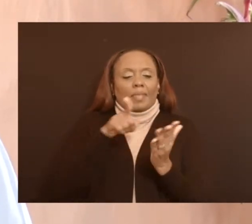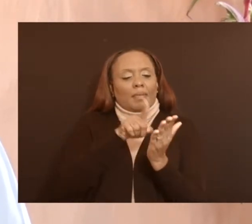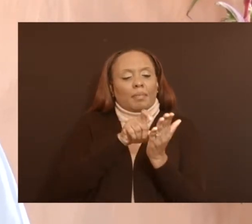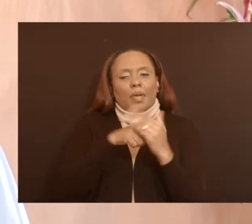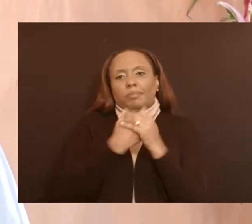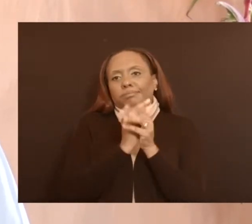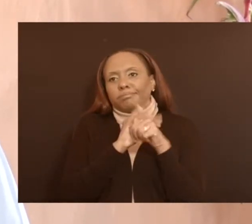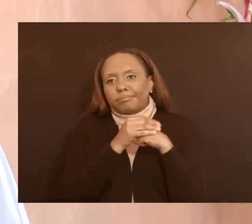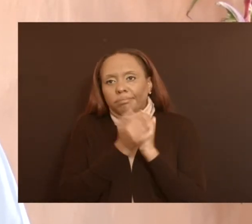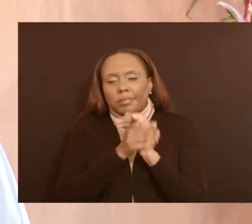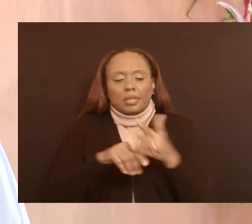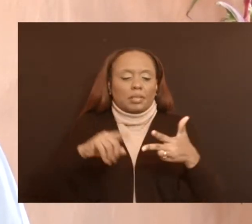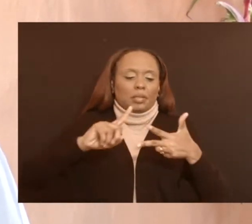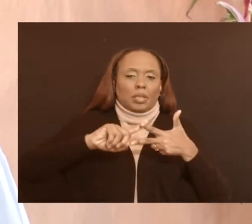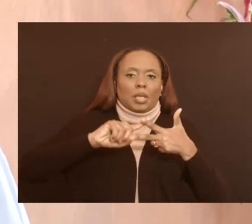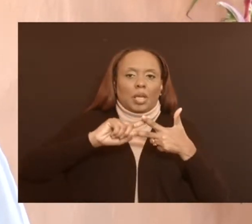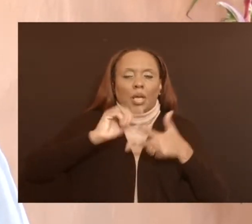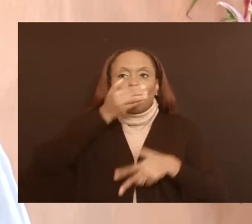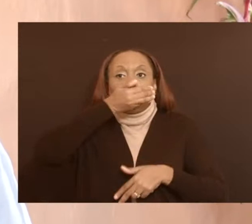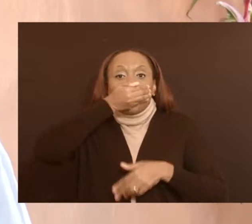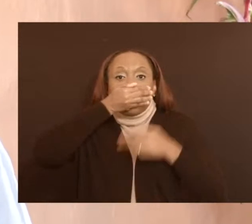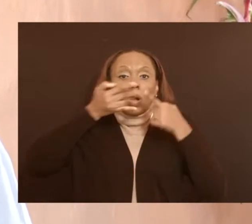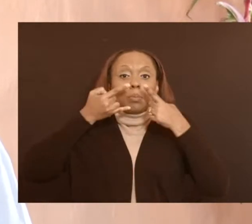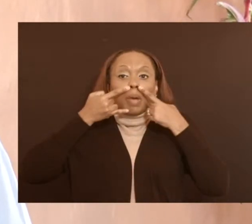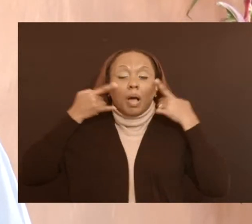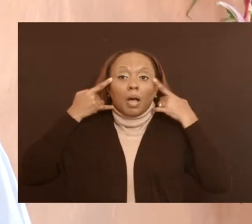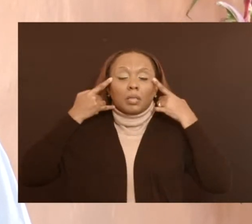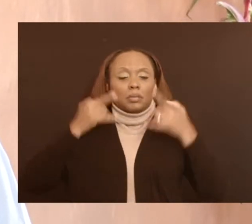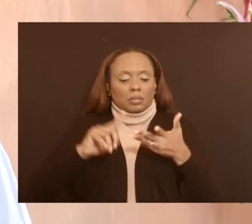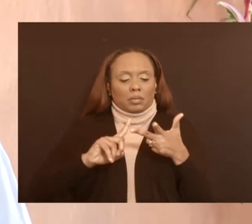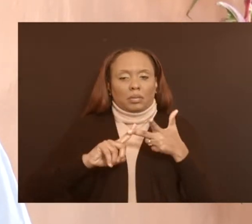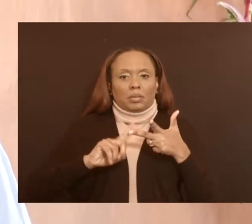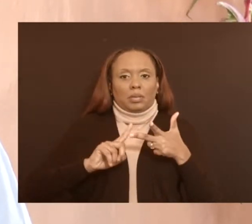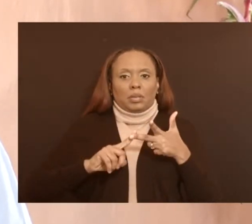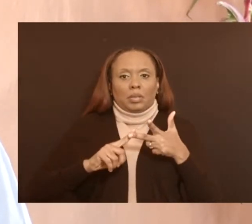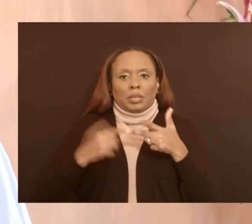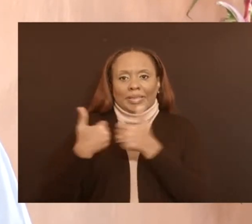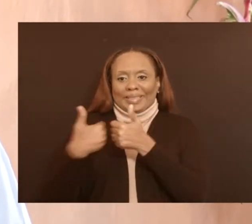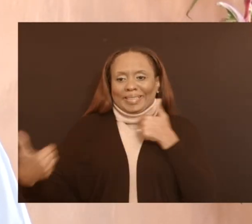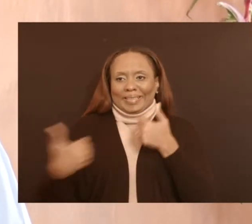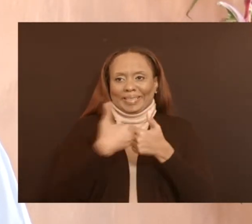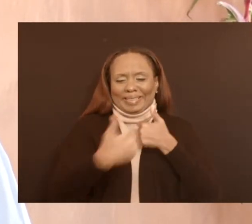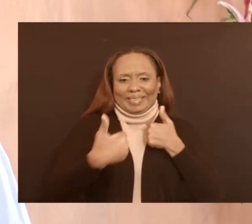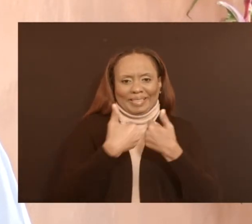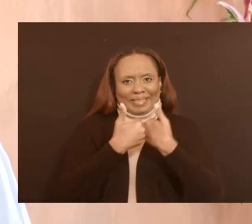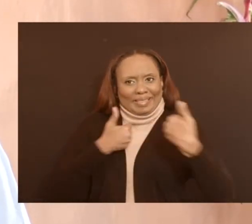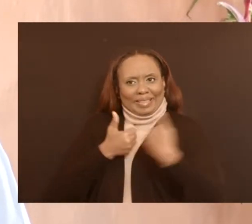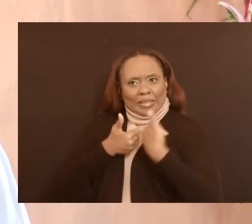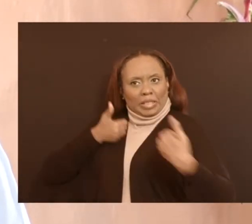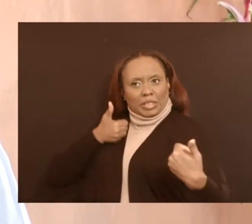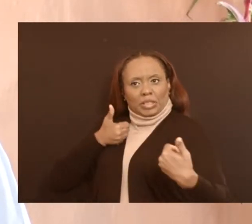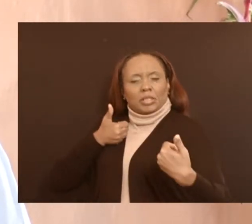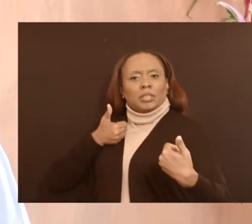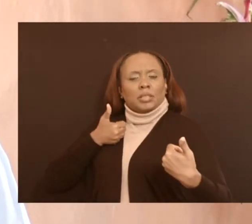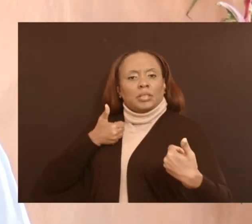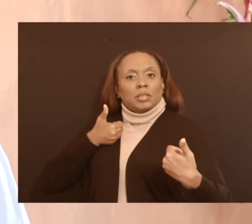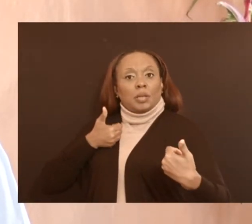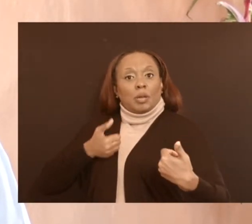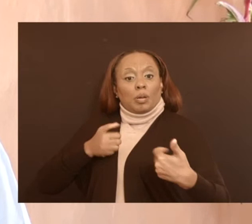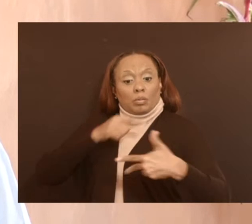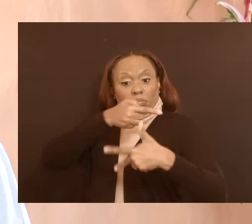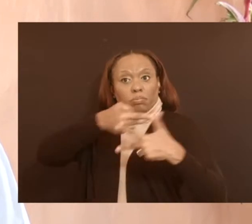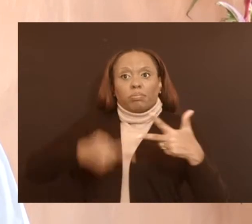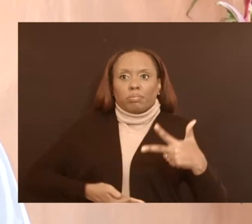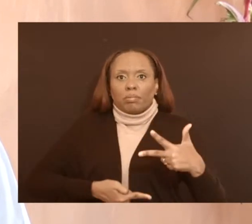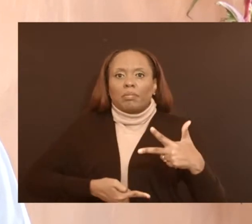distancing, respiratory etiquette. These are the things that are going to save us and keep us on the right track.